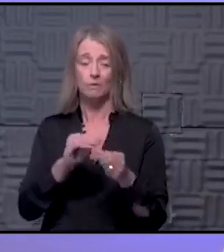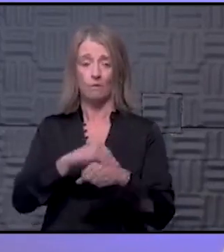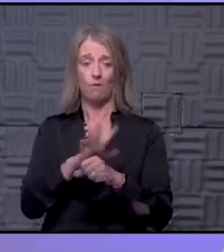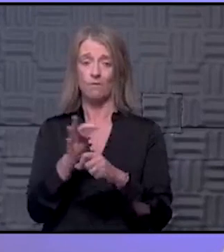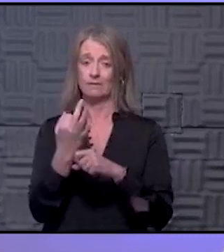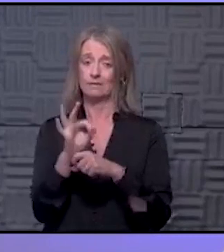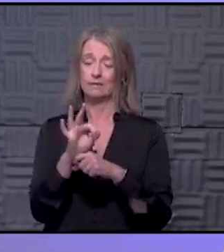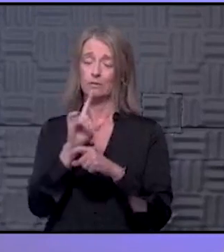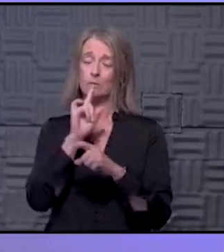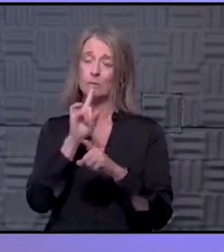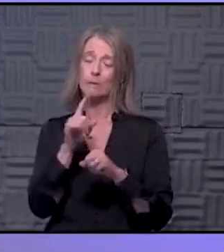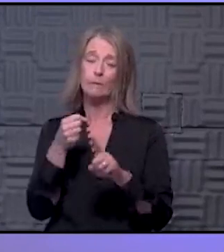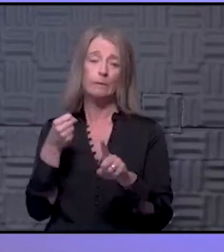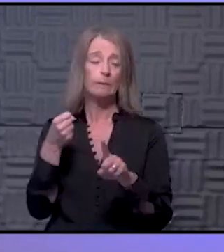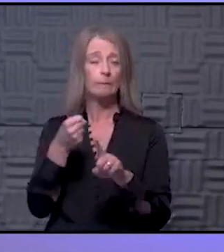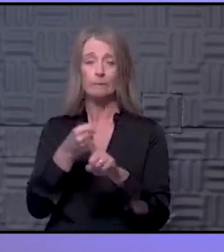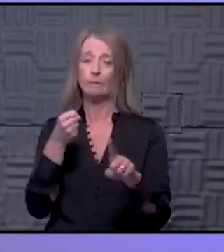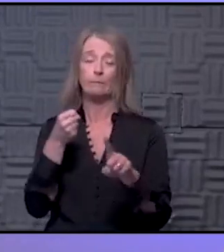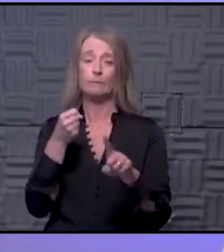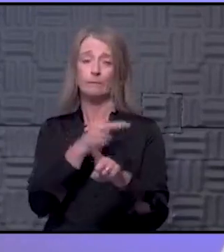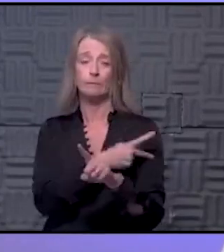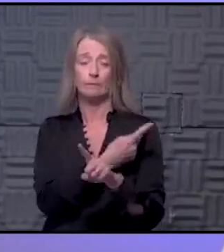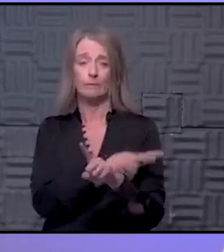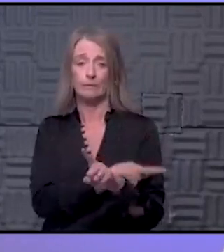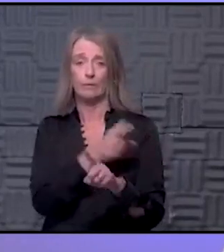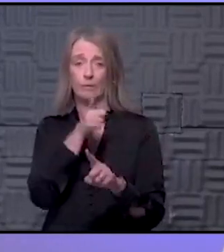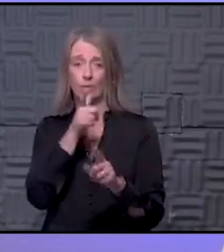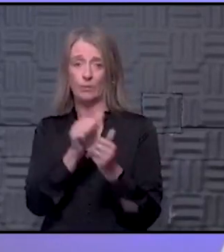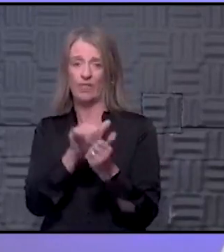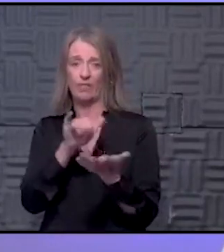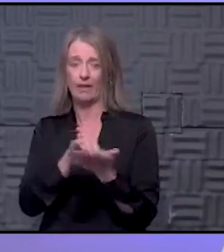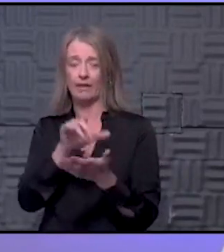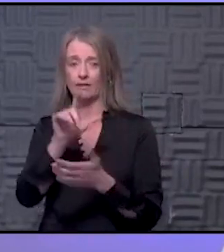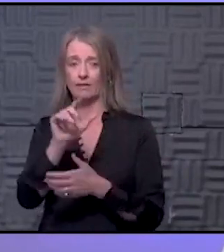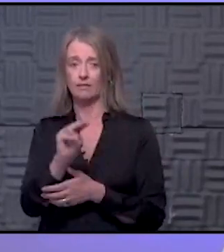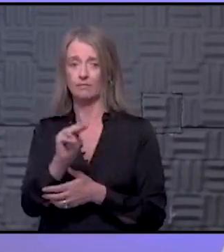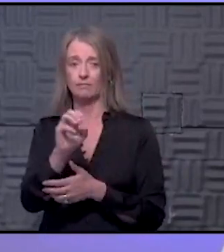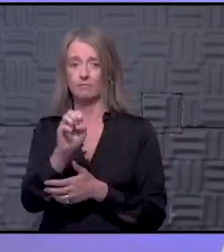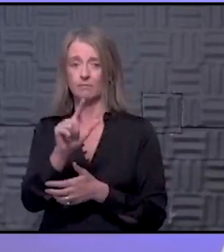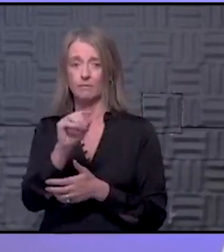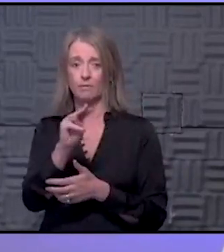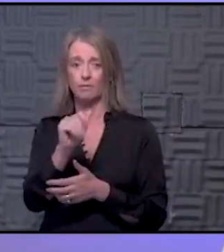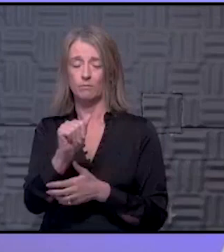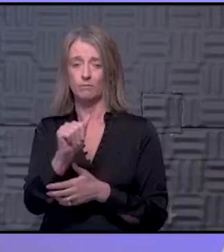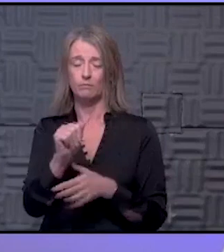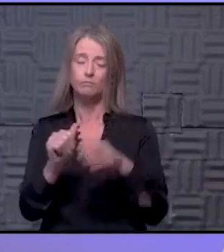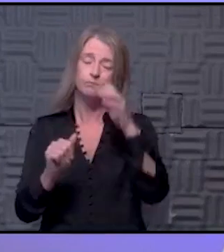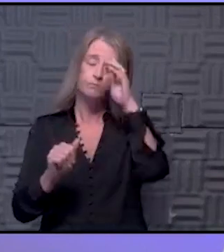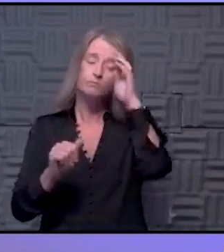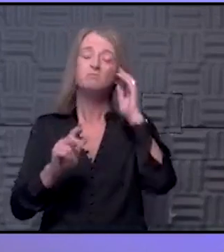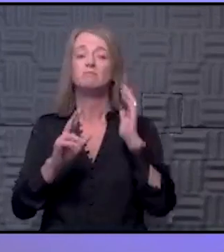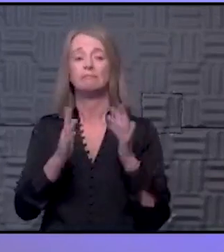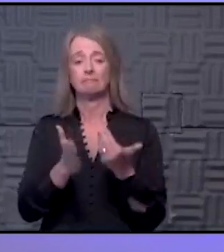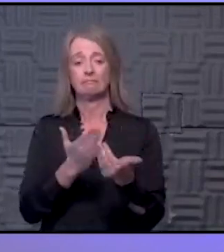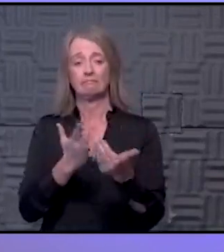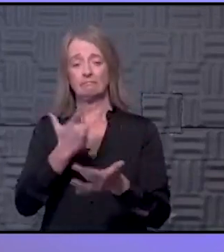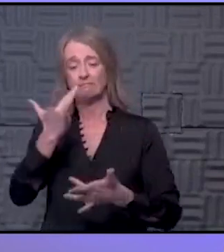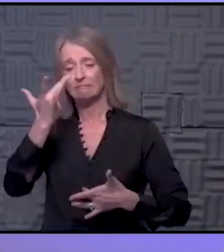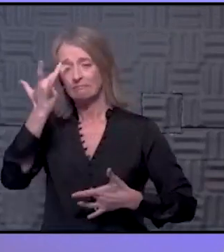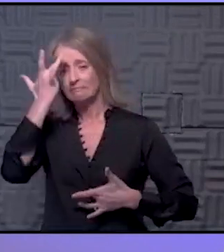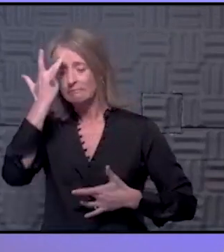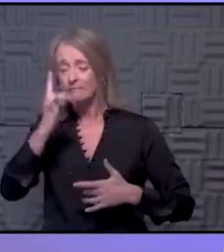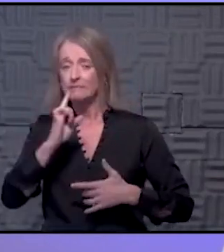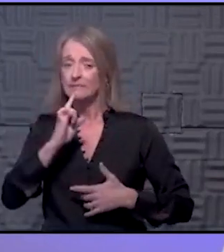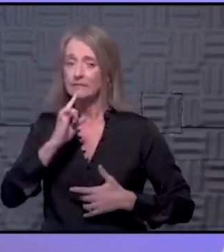really affected these patients by increasing the, they are more liable for this infection. They have a severity of